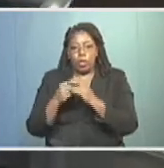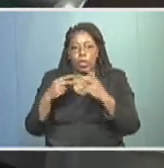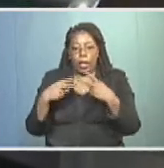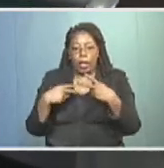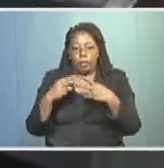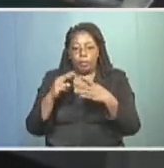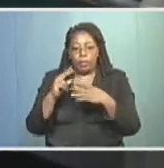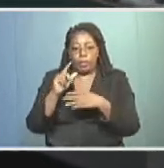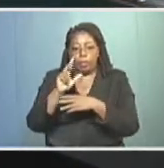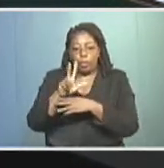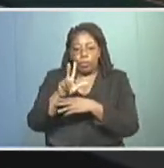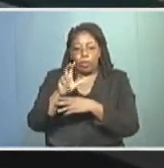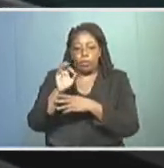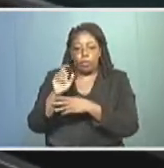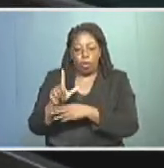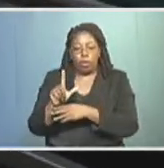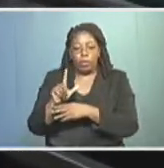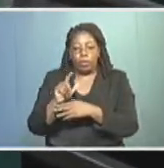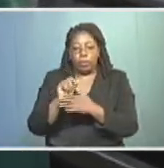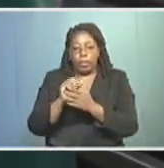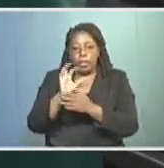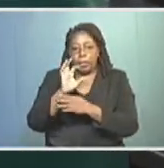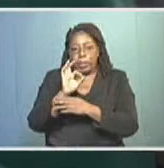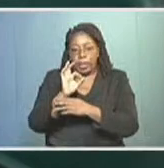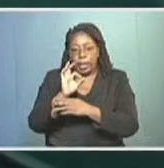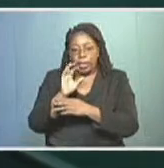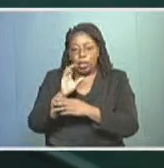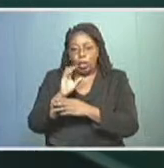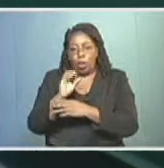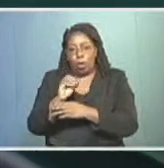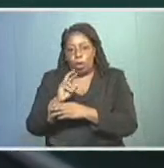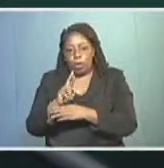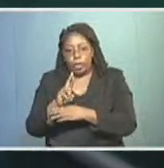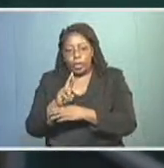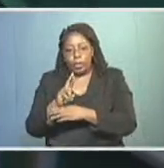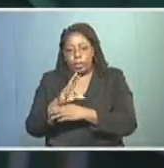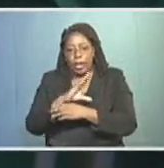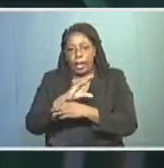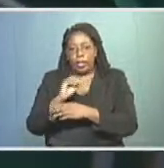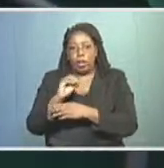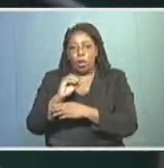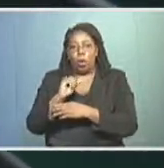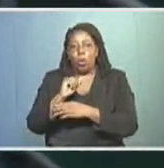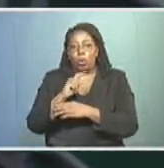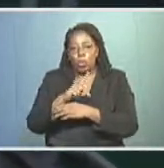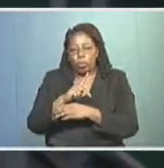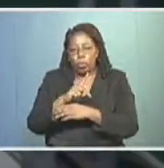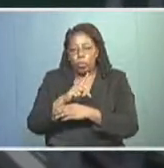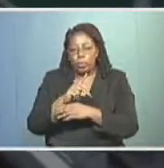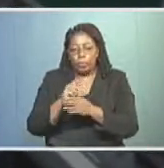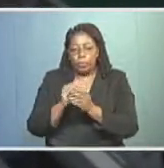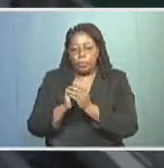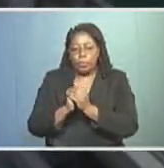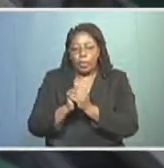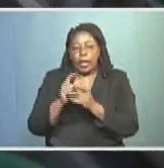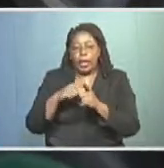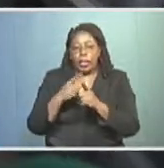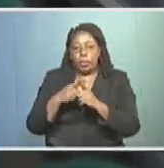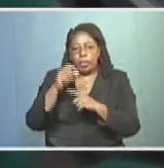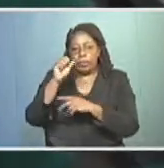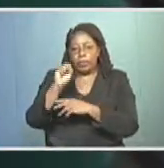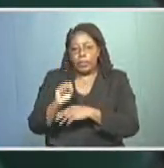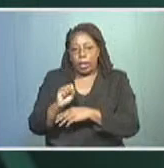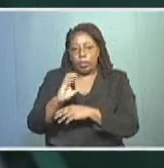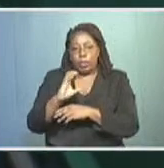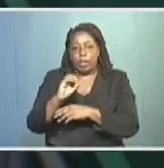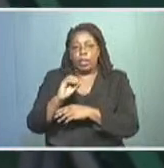Florida, number 2 Yukon Husky, number 9 Oregon, Buffalo, Oklahoma, and the number 1 team in the country, South Carolina. They